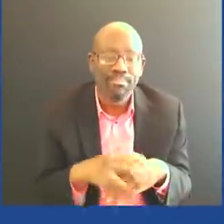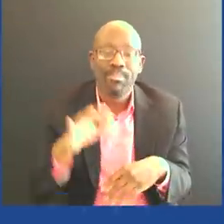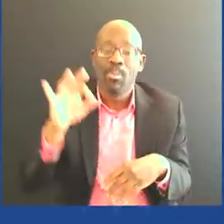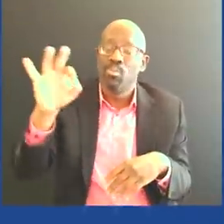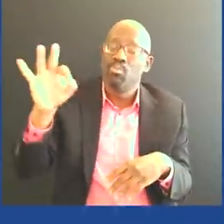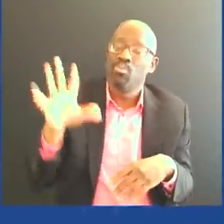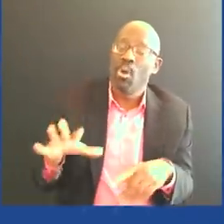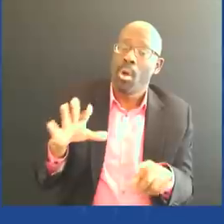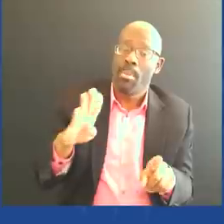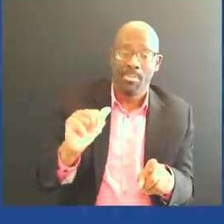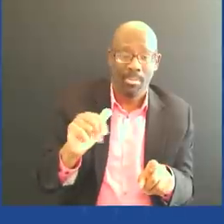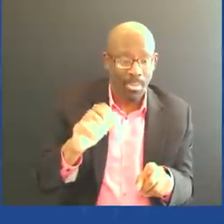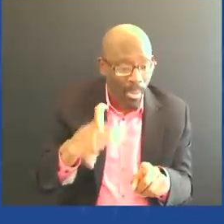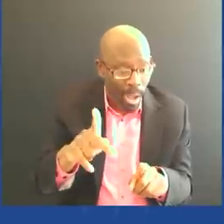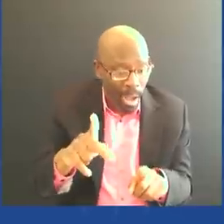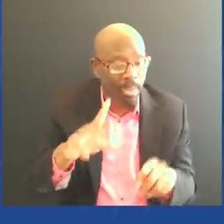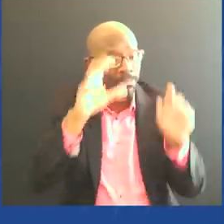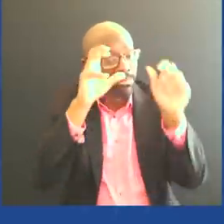Secretary Del Toro,